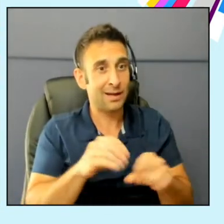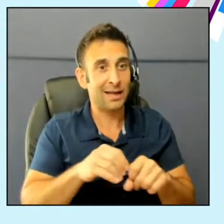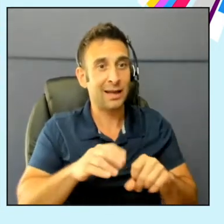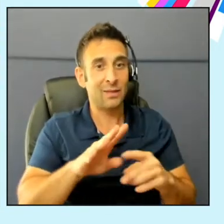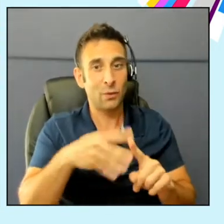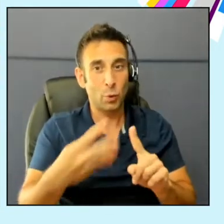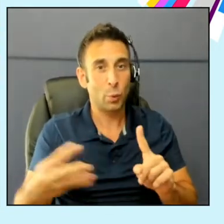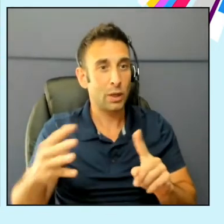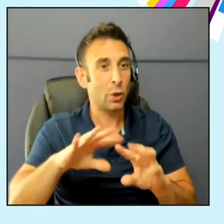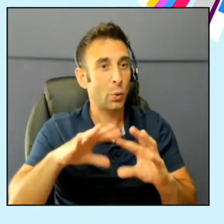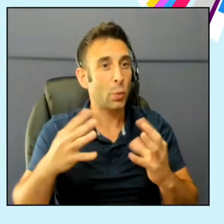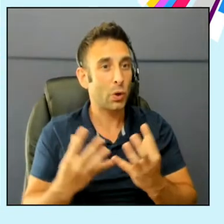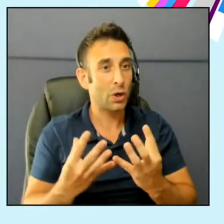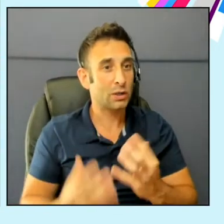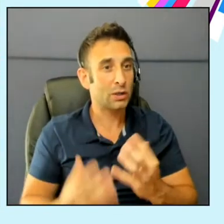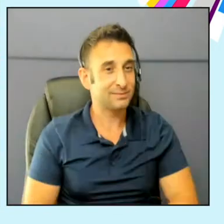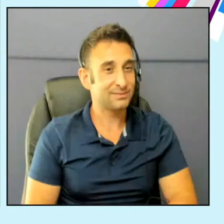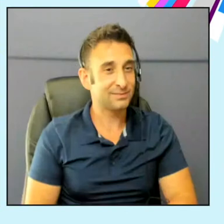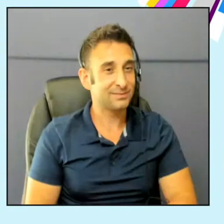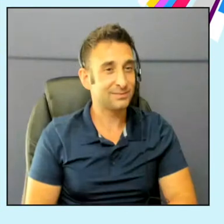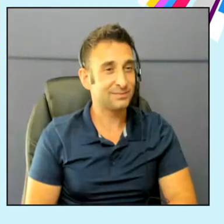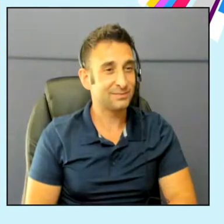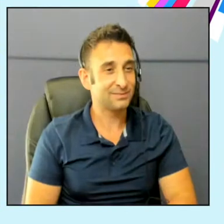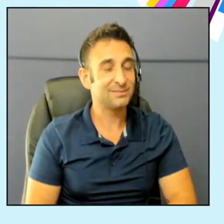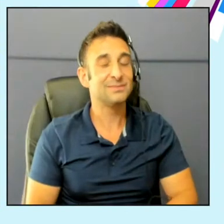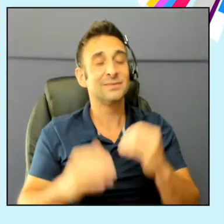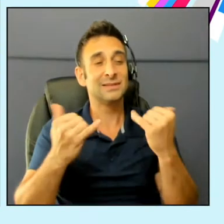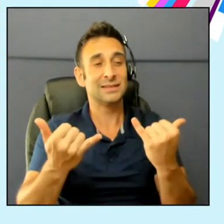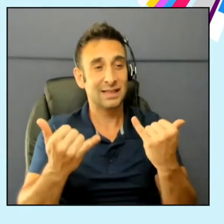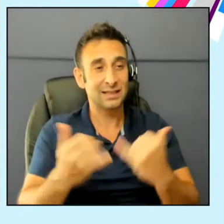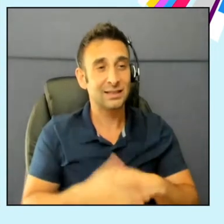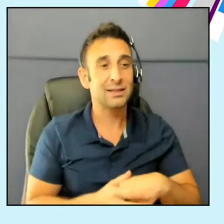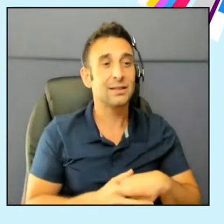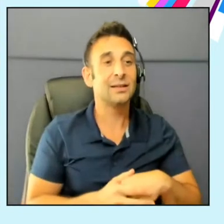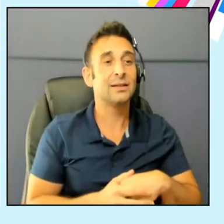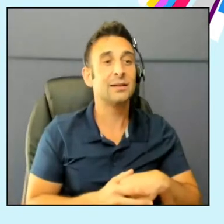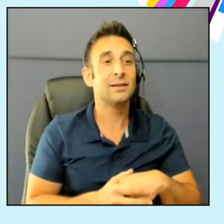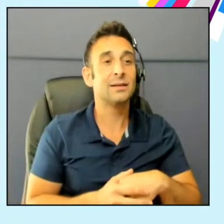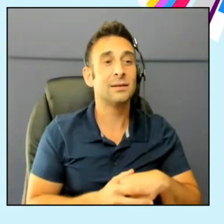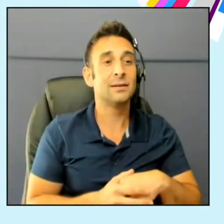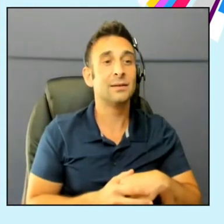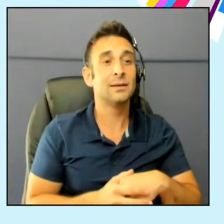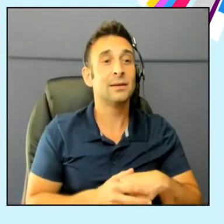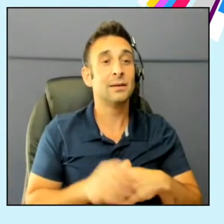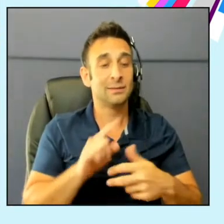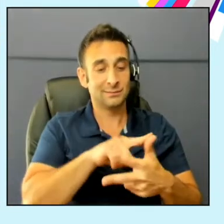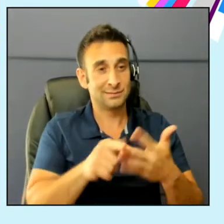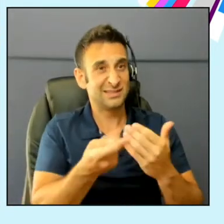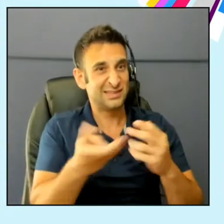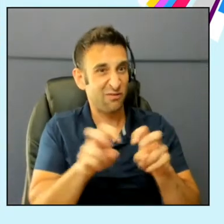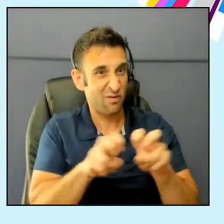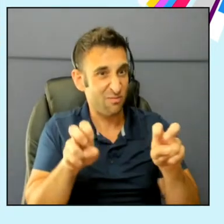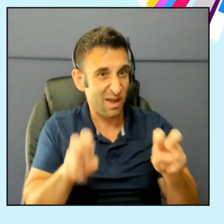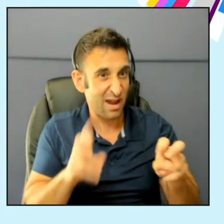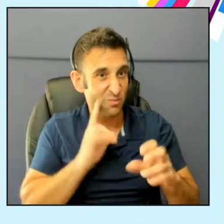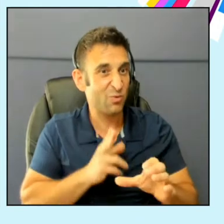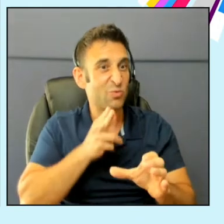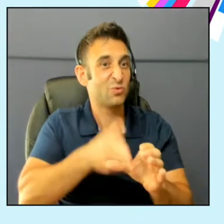So we would like to give a warm welcome to the stage, Kunyo, Gurchatan, Rashmi, Alan, and George.